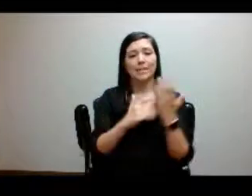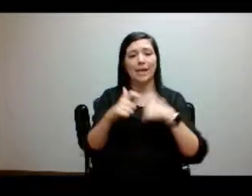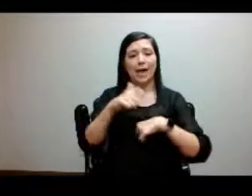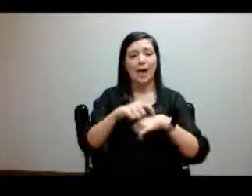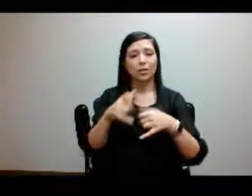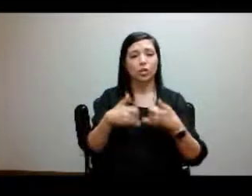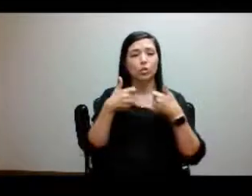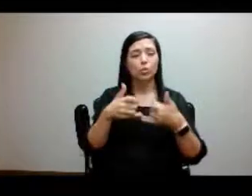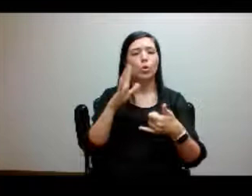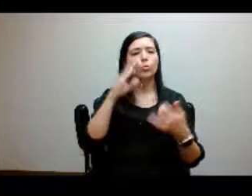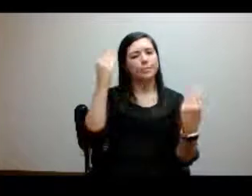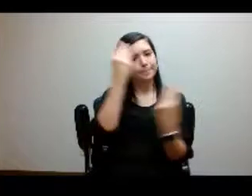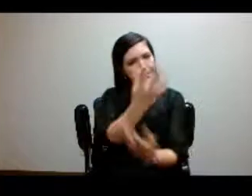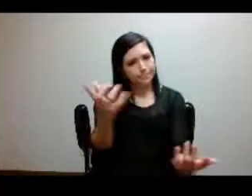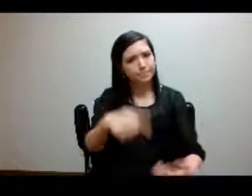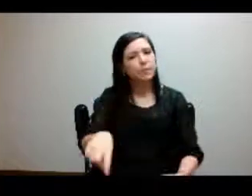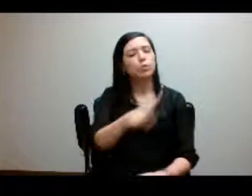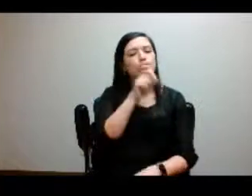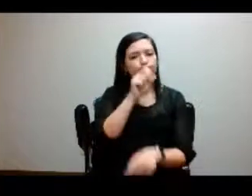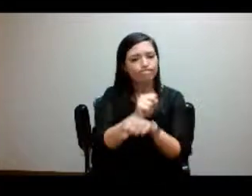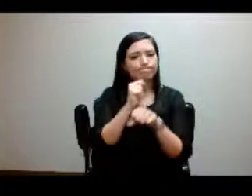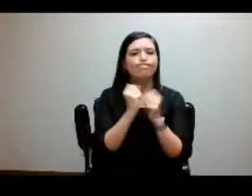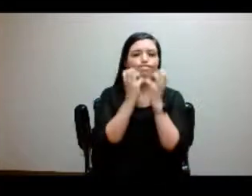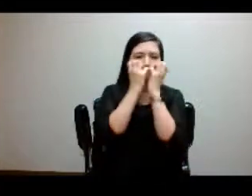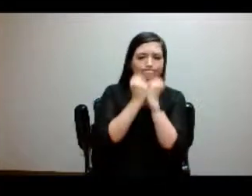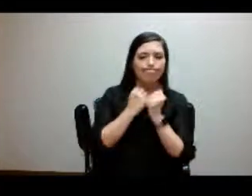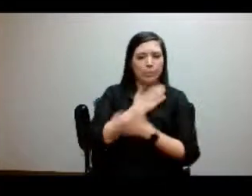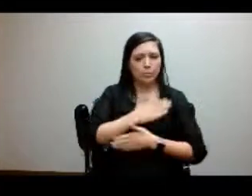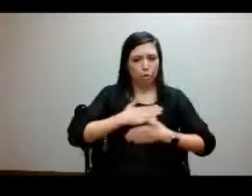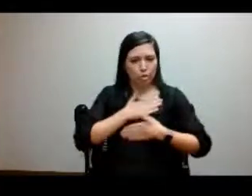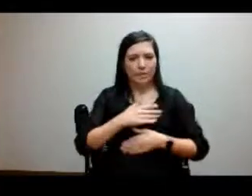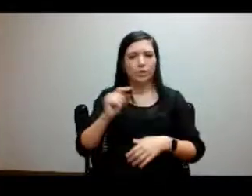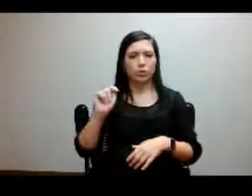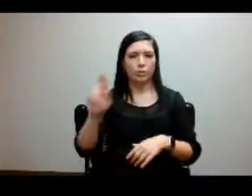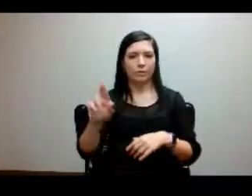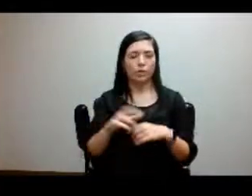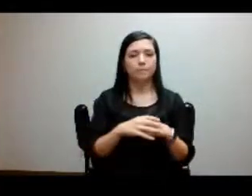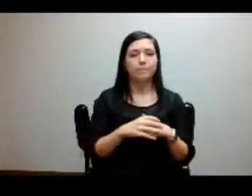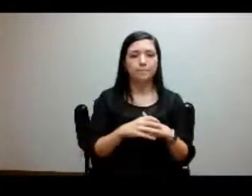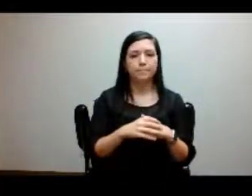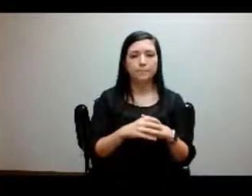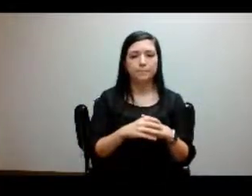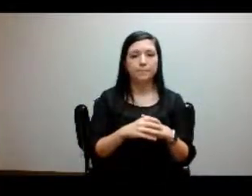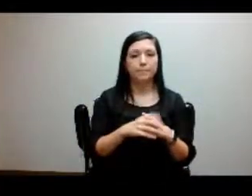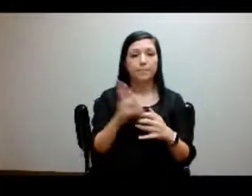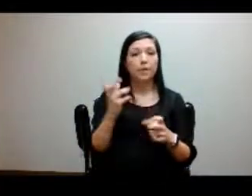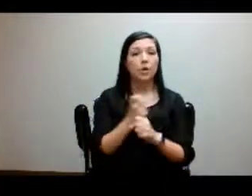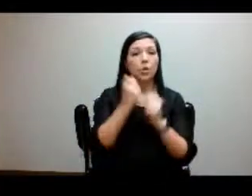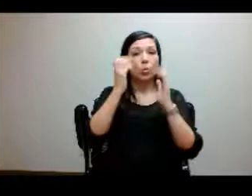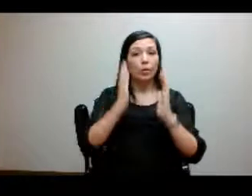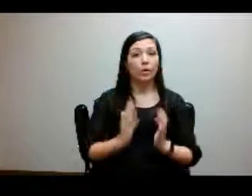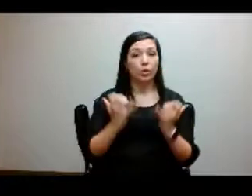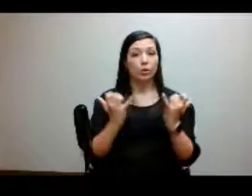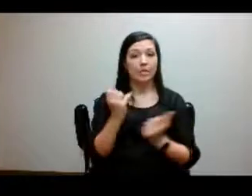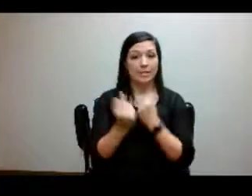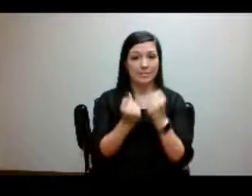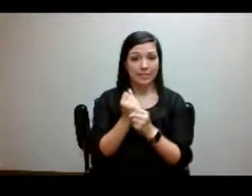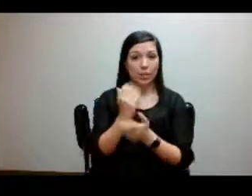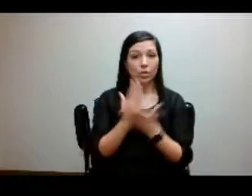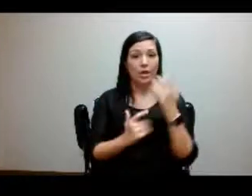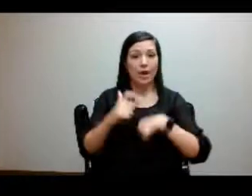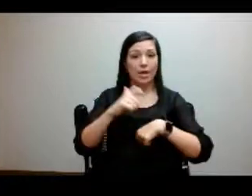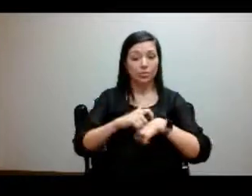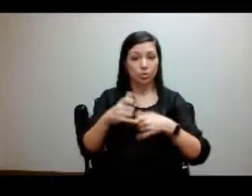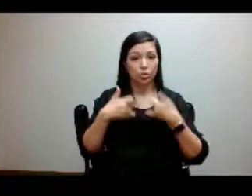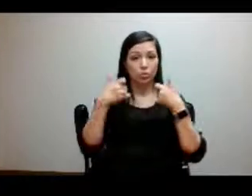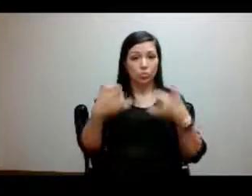to them all that they are truly appreciated at Trinity River. The winner of this year's Adjunct Award is